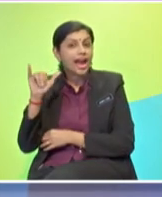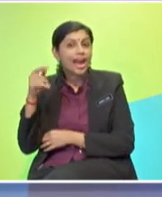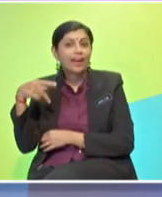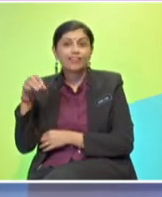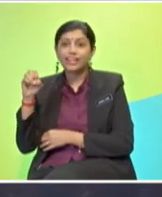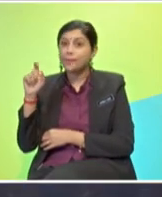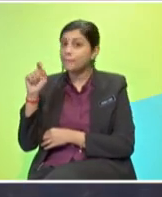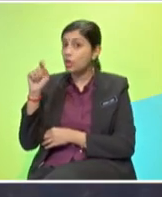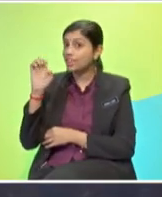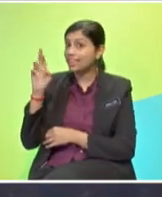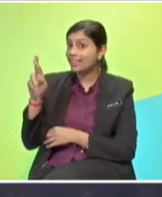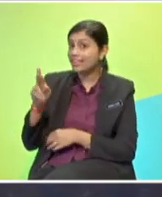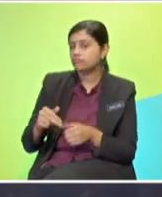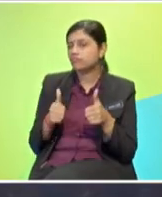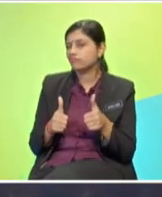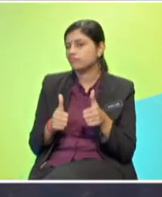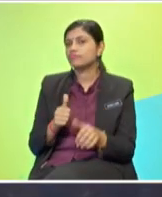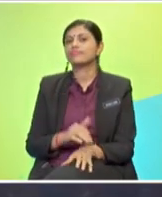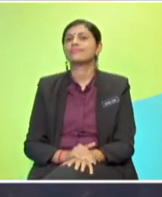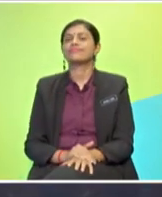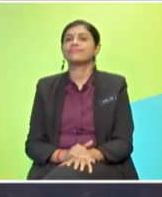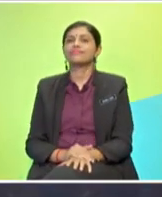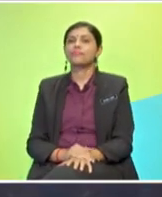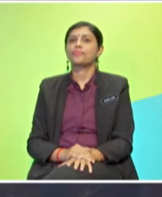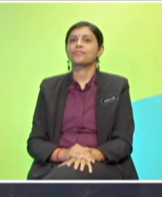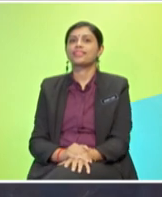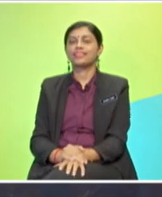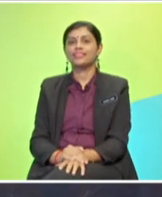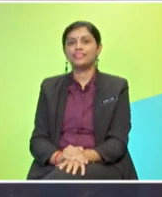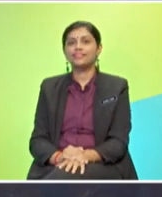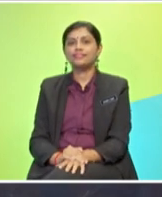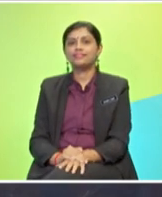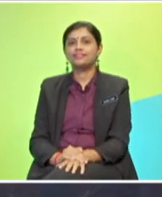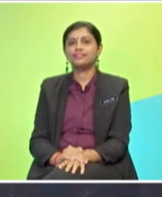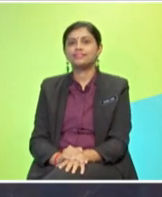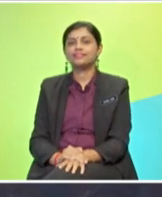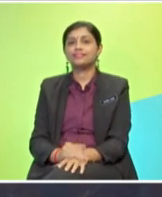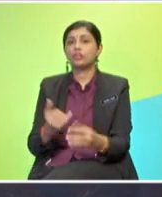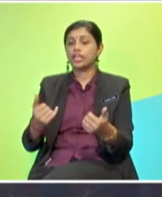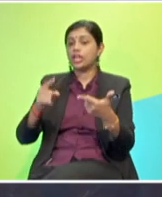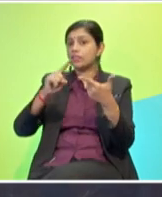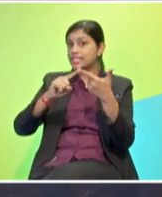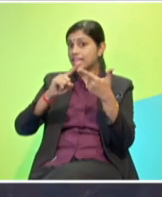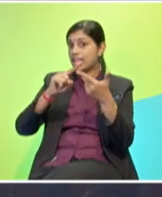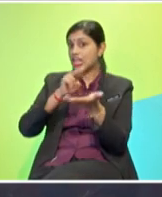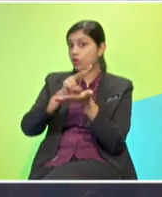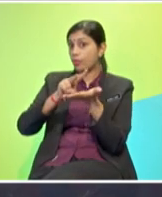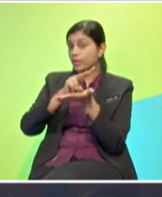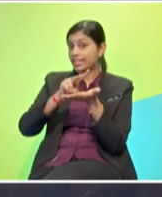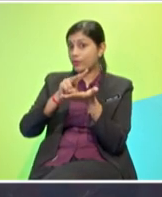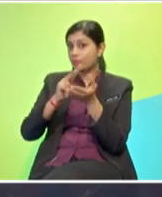good. Okay, that's good to hear. Okay. Now, can we move to the second video? Yes, let's